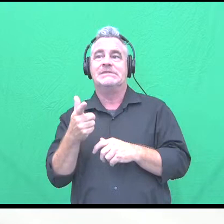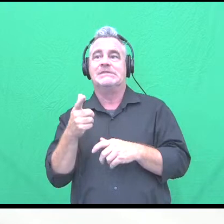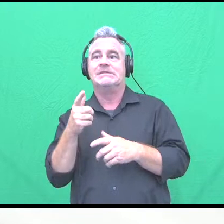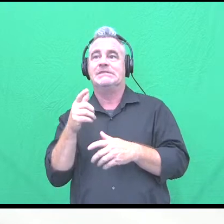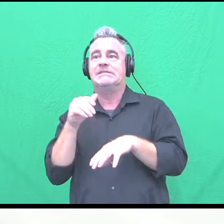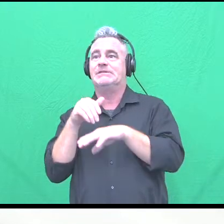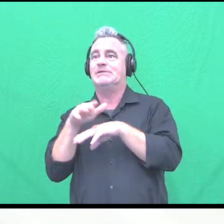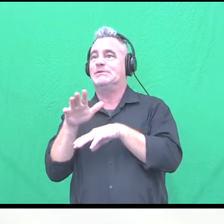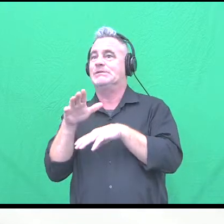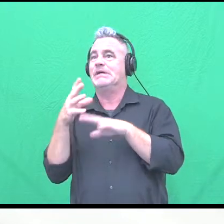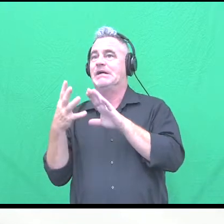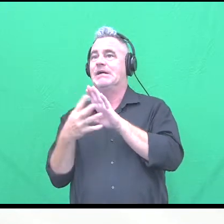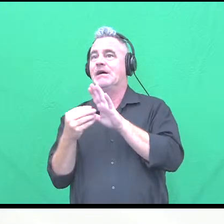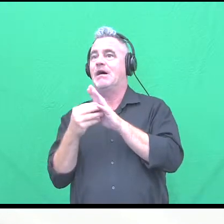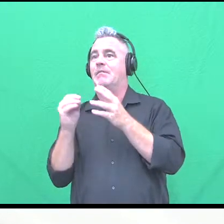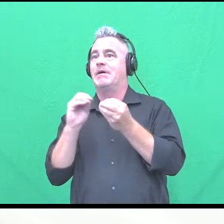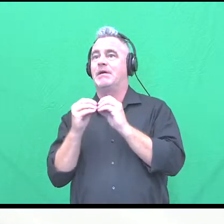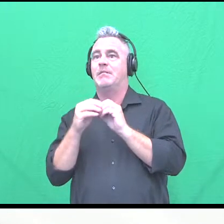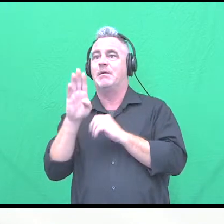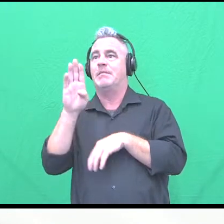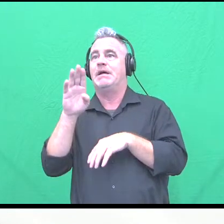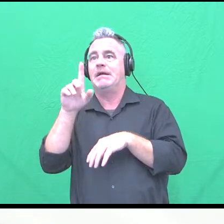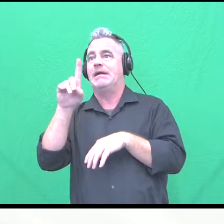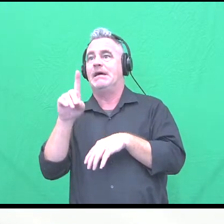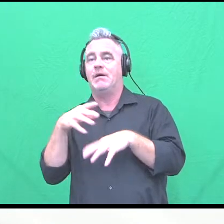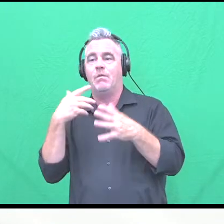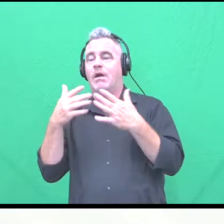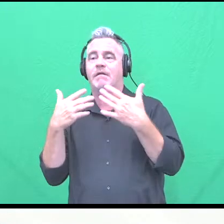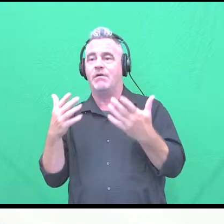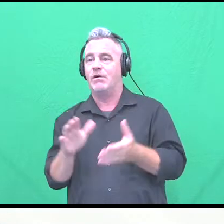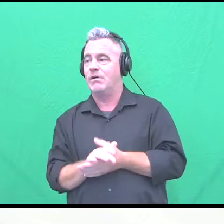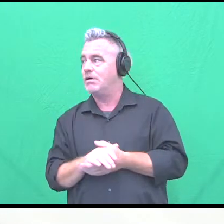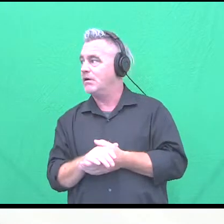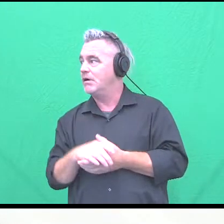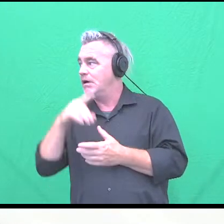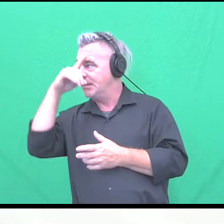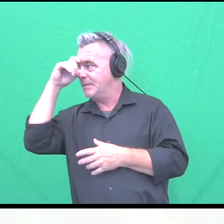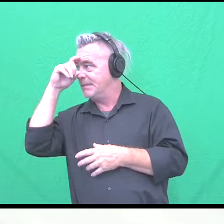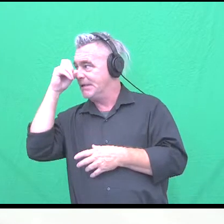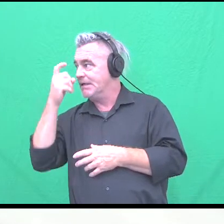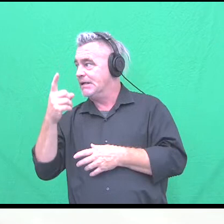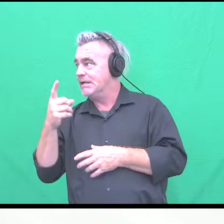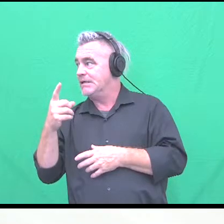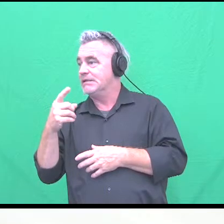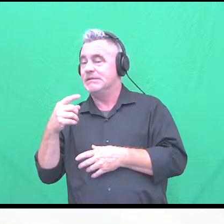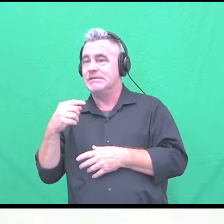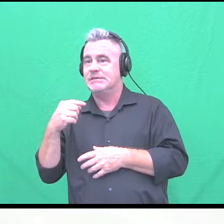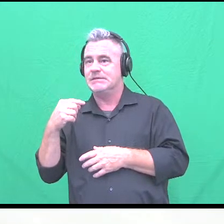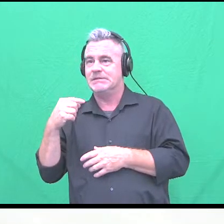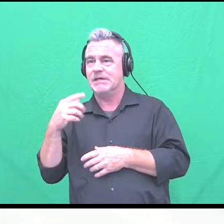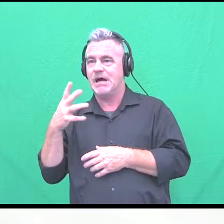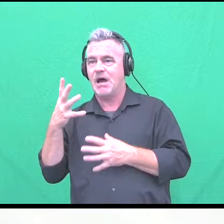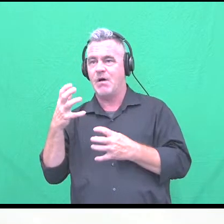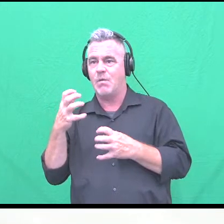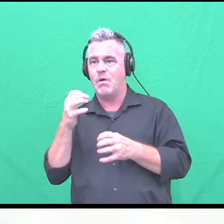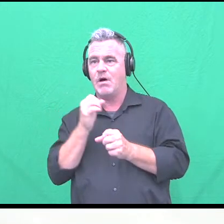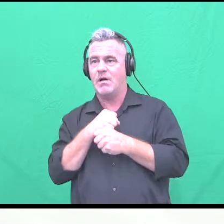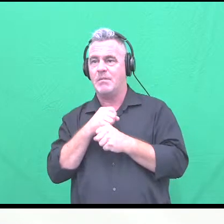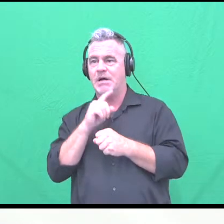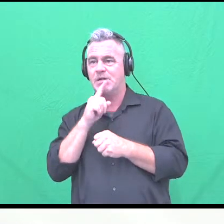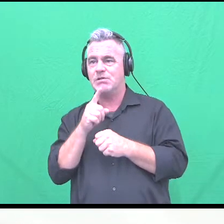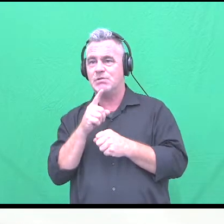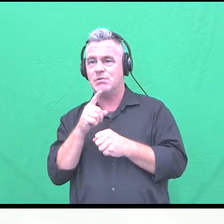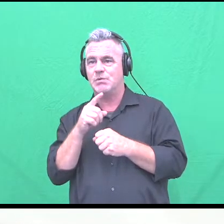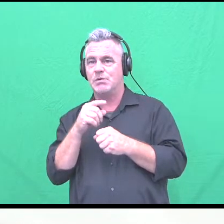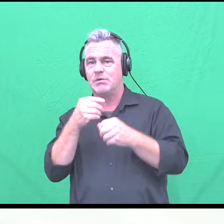number, B or D or whatever, because I think I want to just stay current in what's in